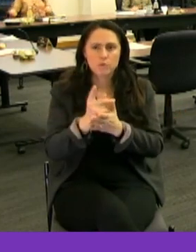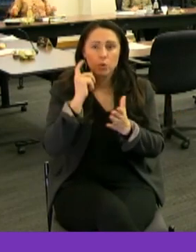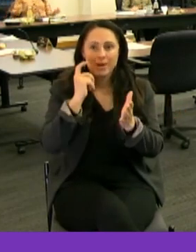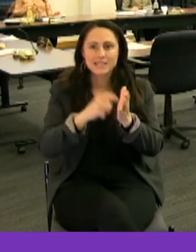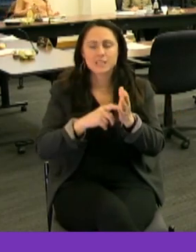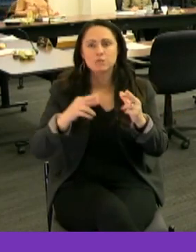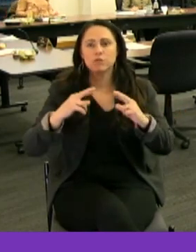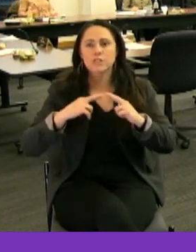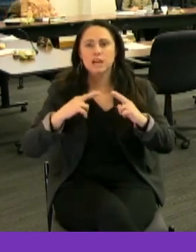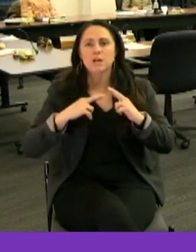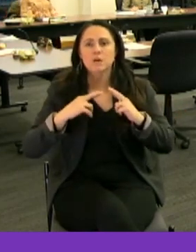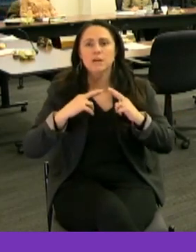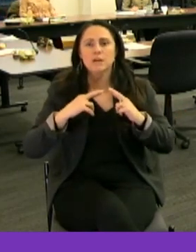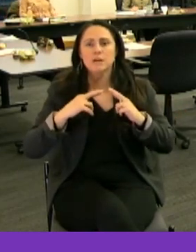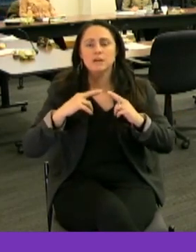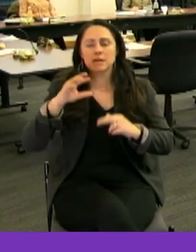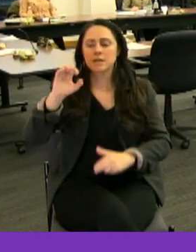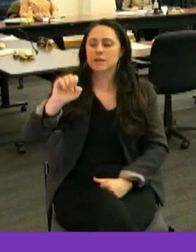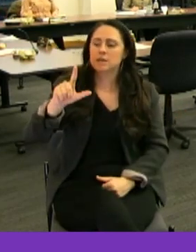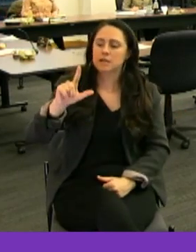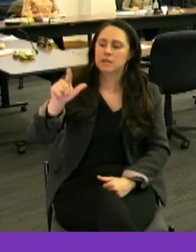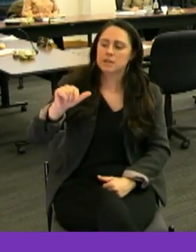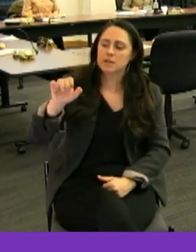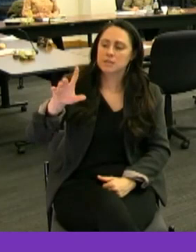recognition of retiree Elizabeth Budd.